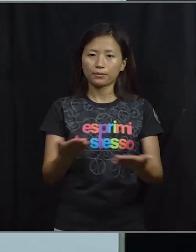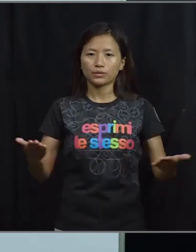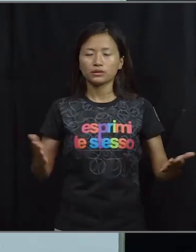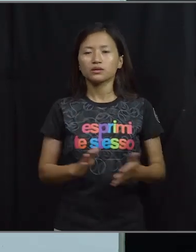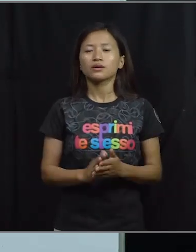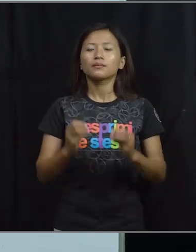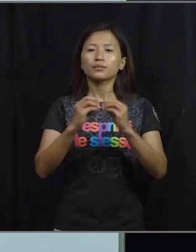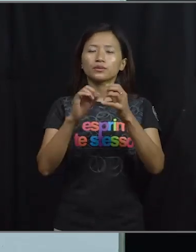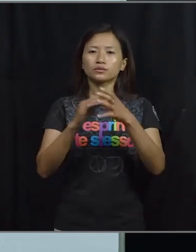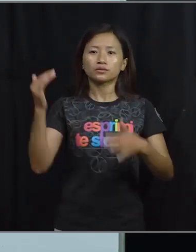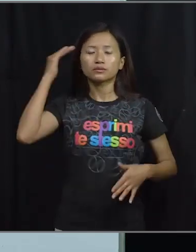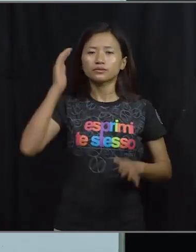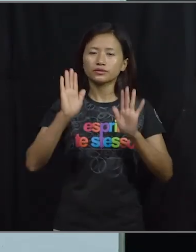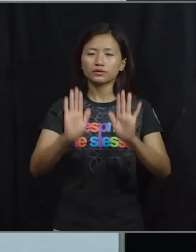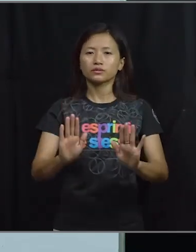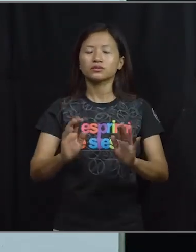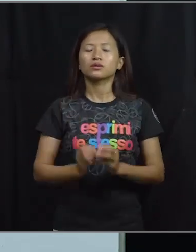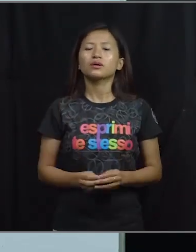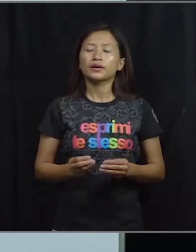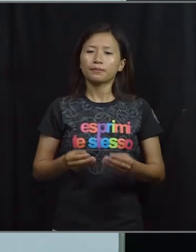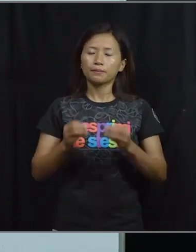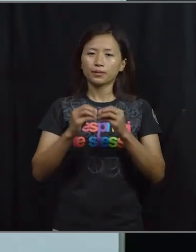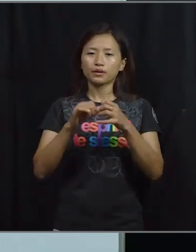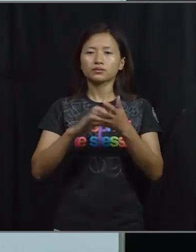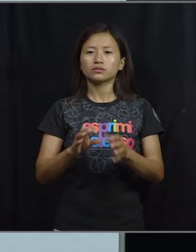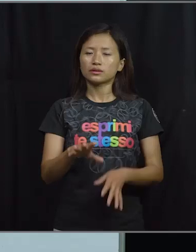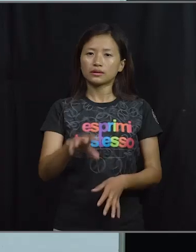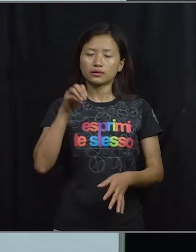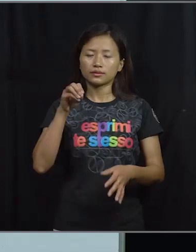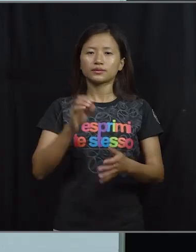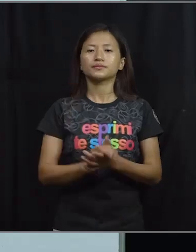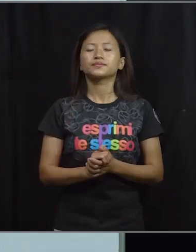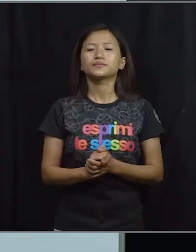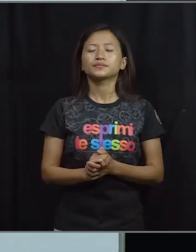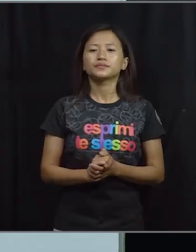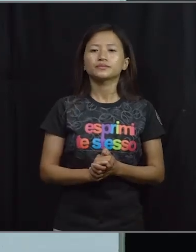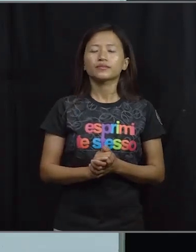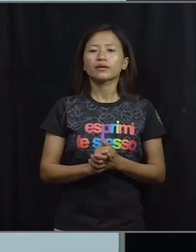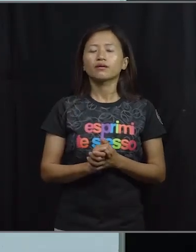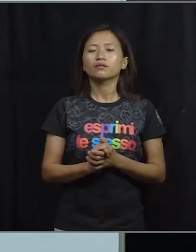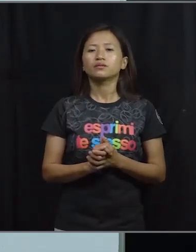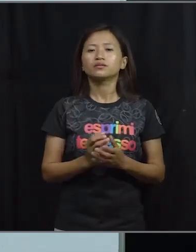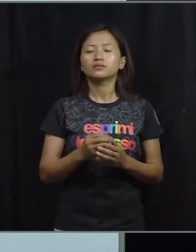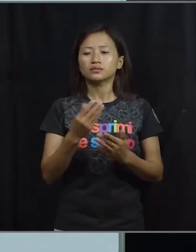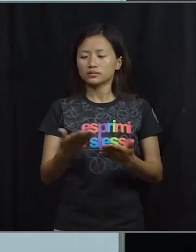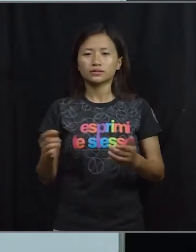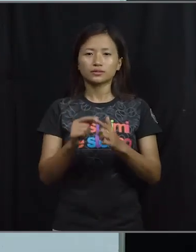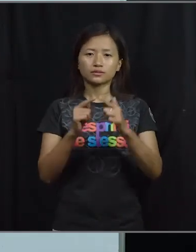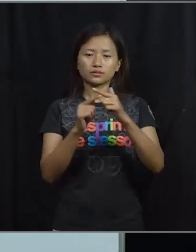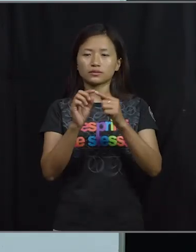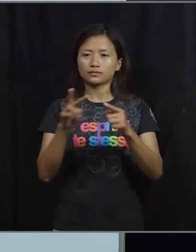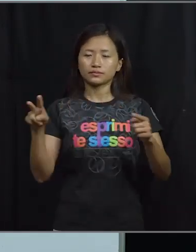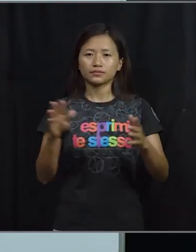on their knowledge they have and based on the knowledge that they get. So these are the classifications and types of enterprises.